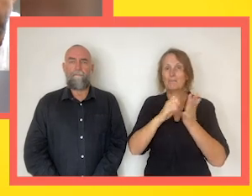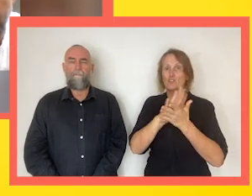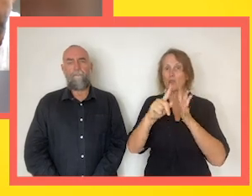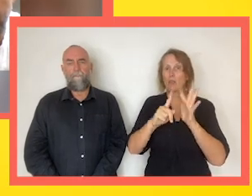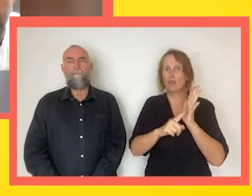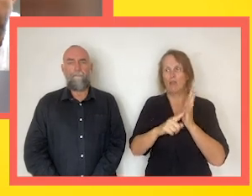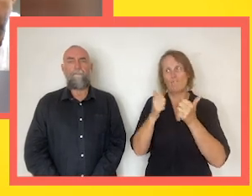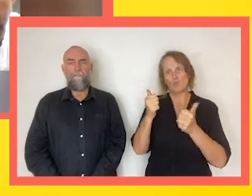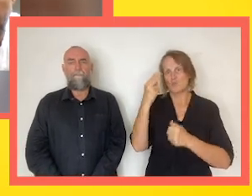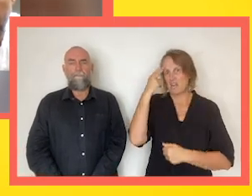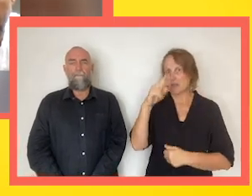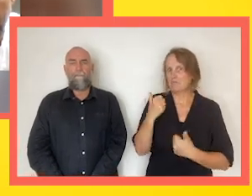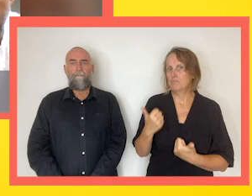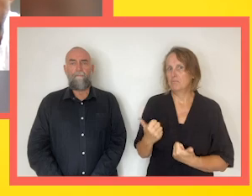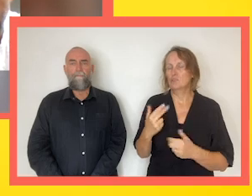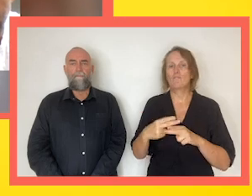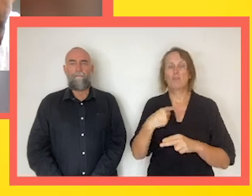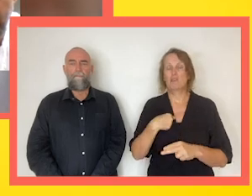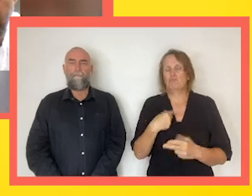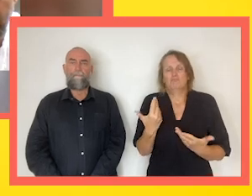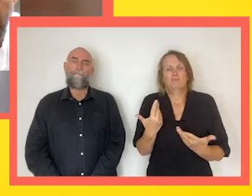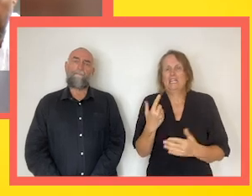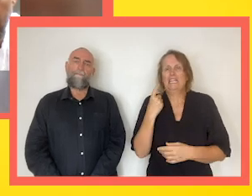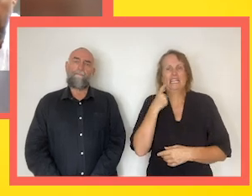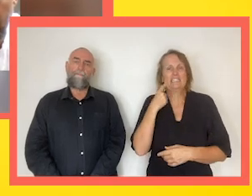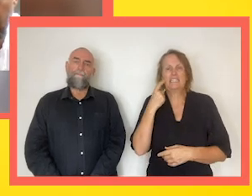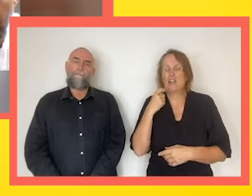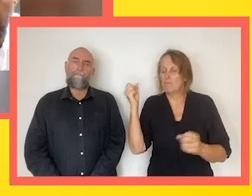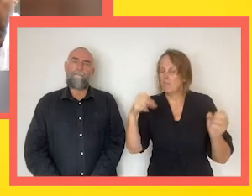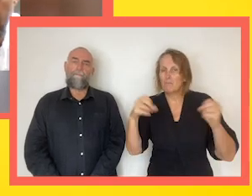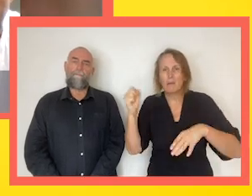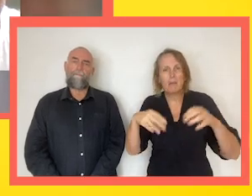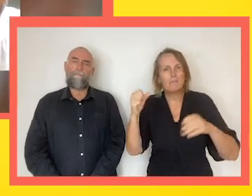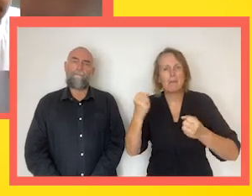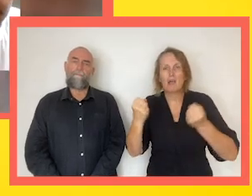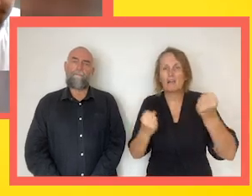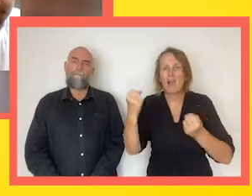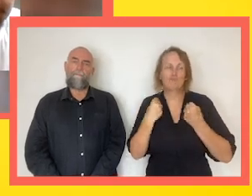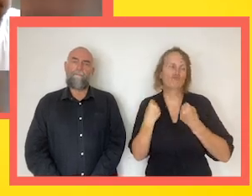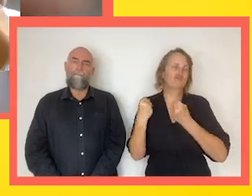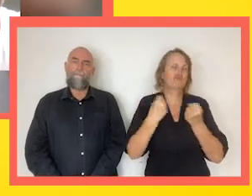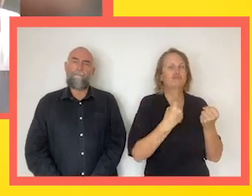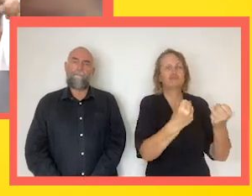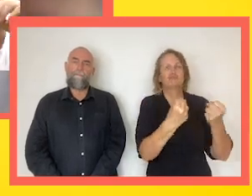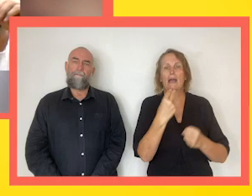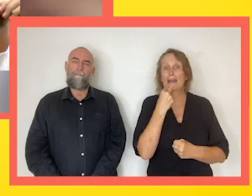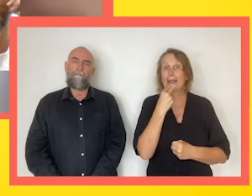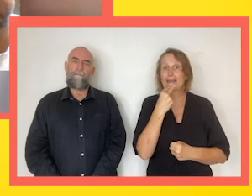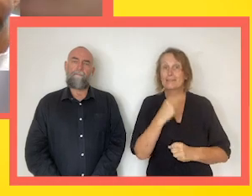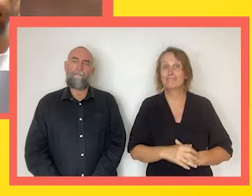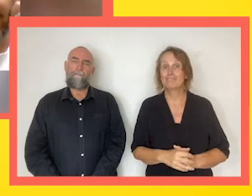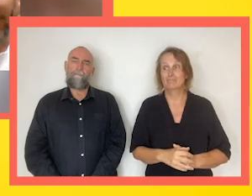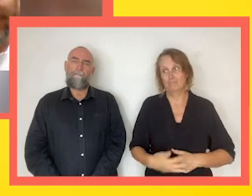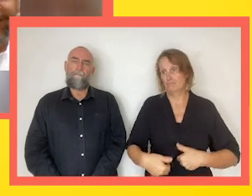well with the athletes. So for me, it was probably the easiest decision I made. Just chucked whatever I could fit in my little Corolla and drove to Adelaide, and